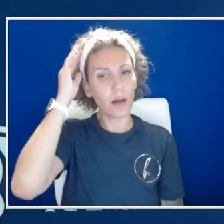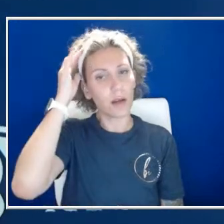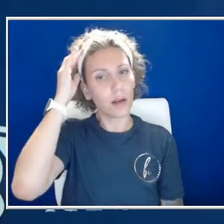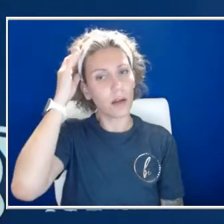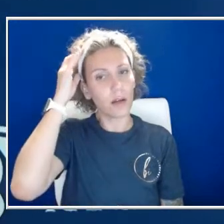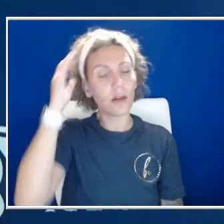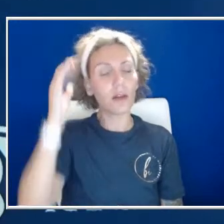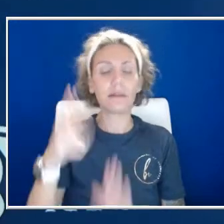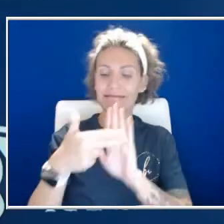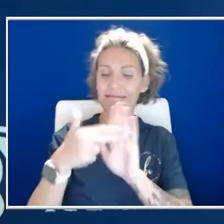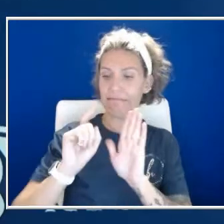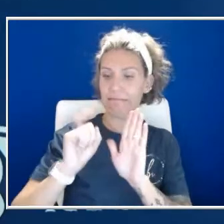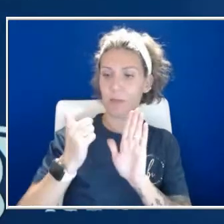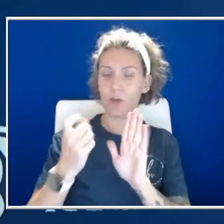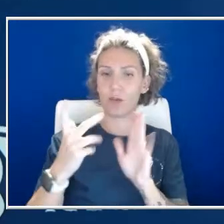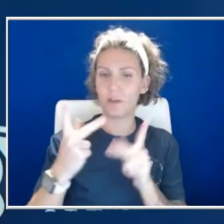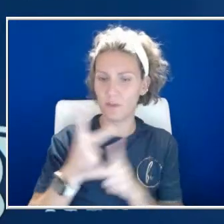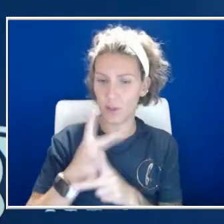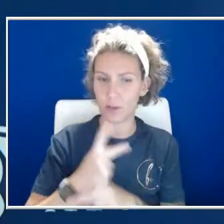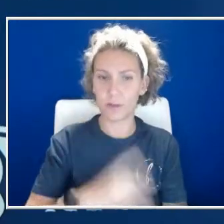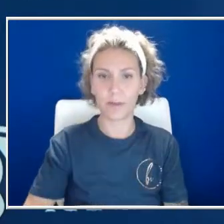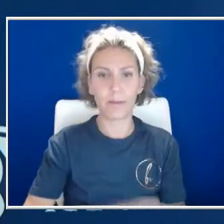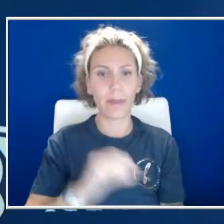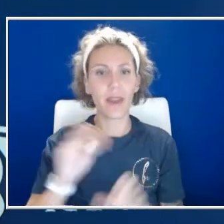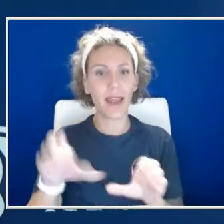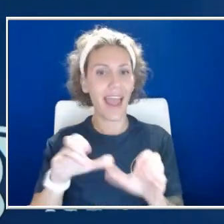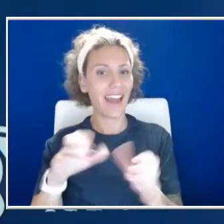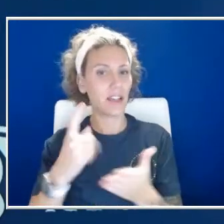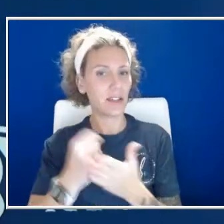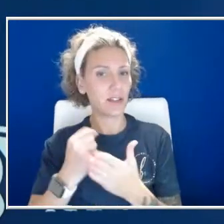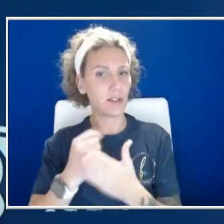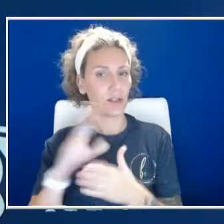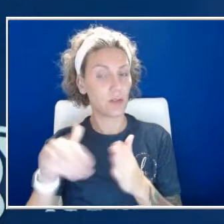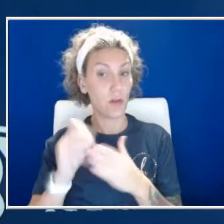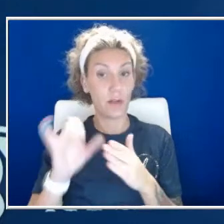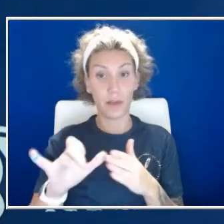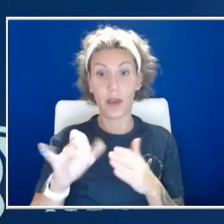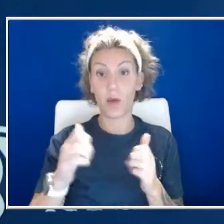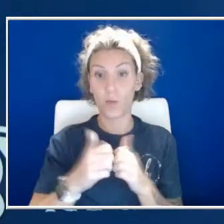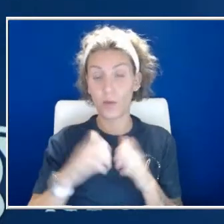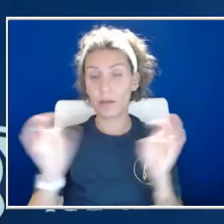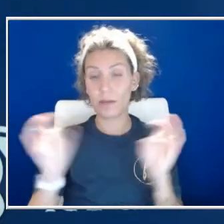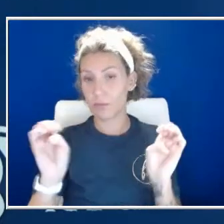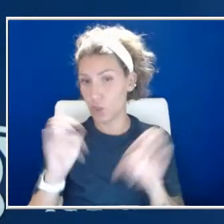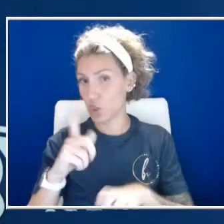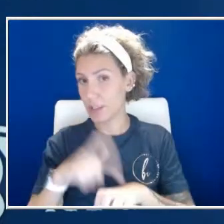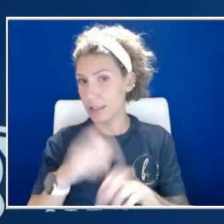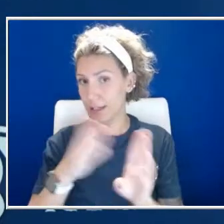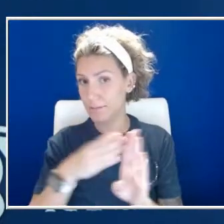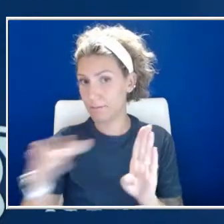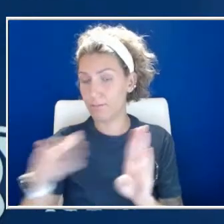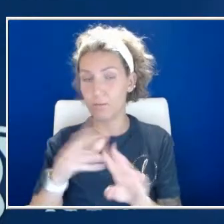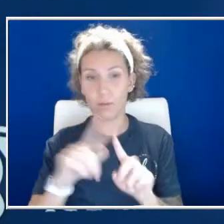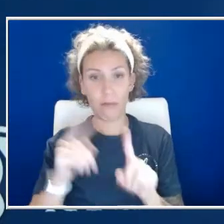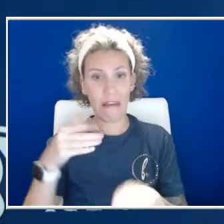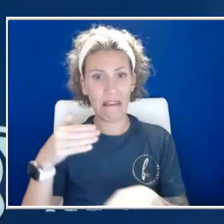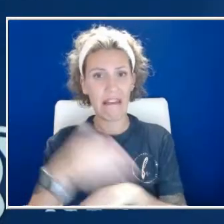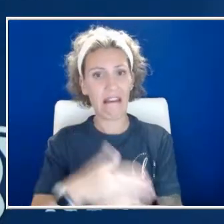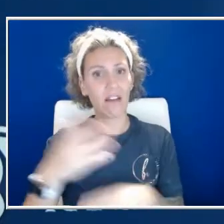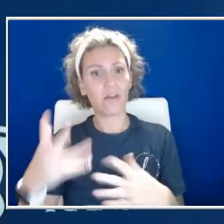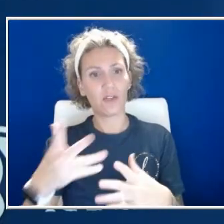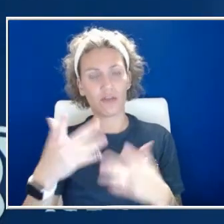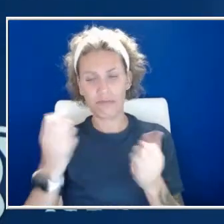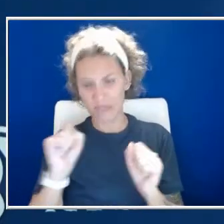diagnosis and active treatment. So all of that was done with an emergency time frame. But then thereafter, the workup is to try to understand why this happened in the